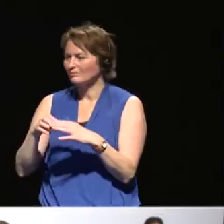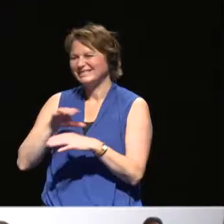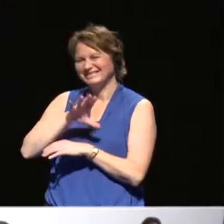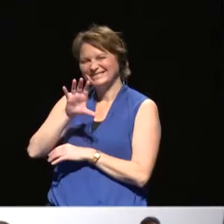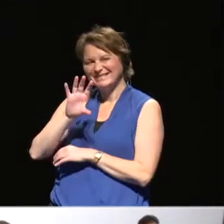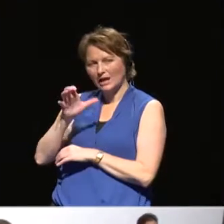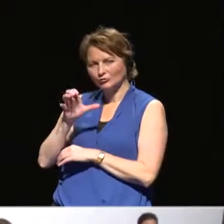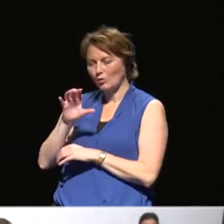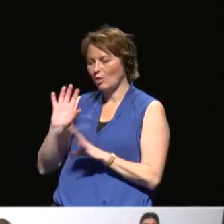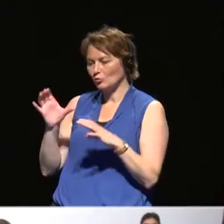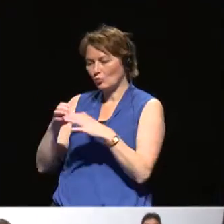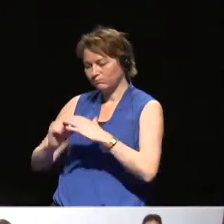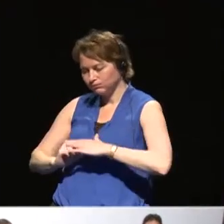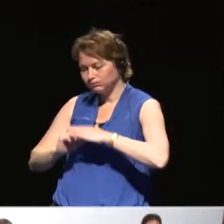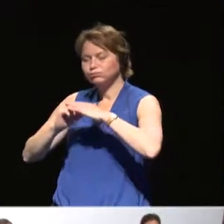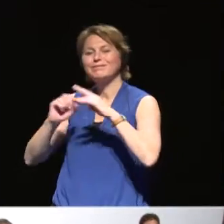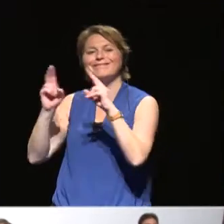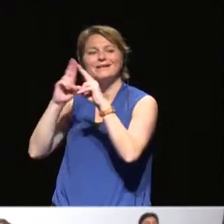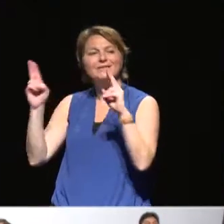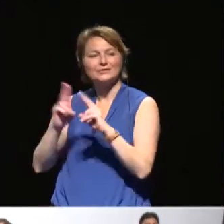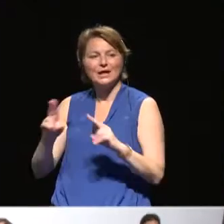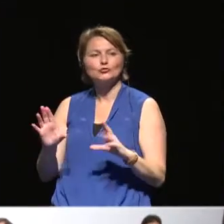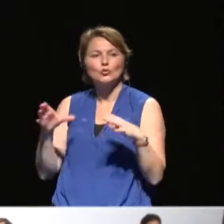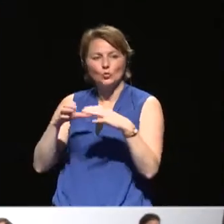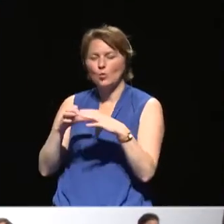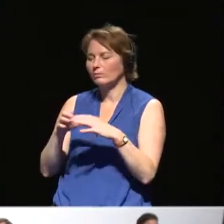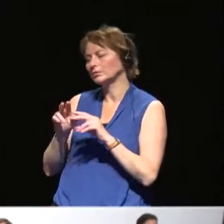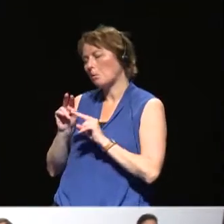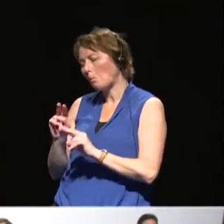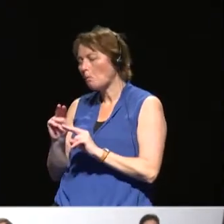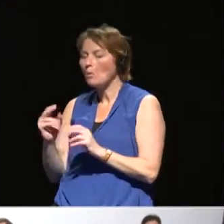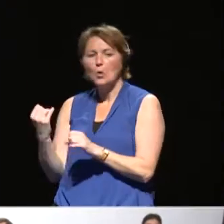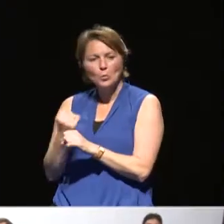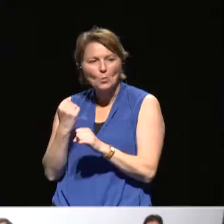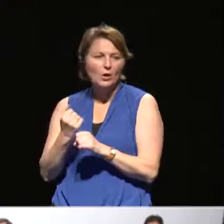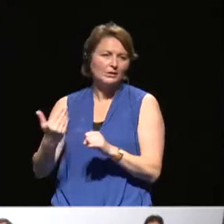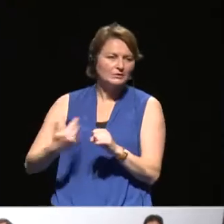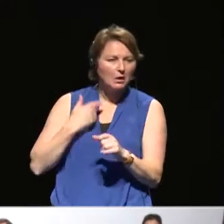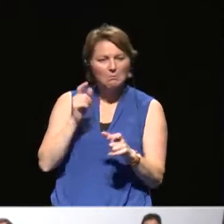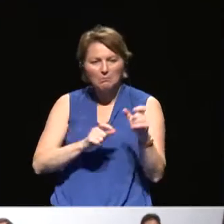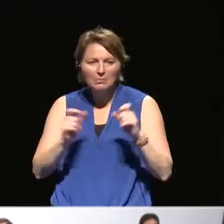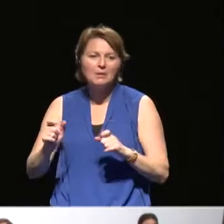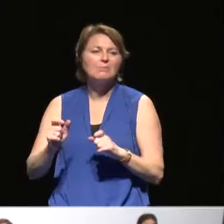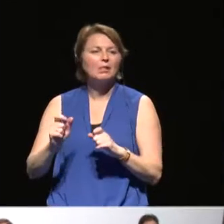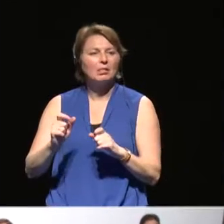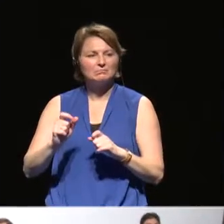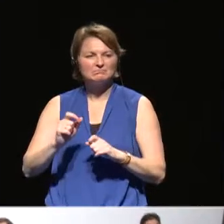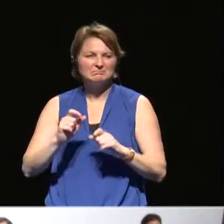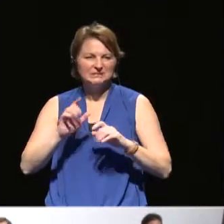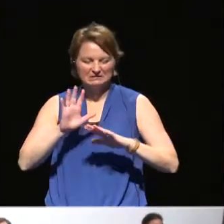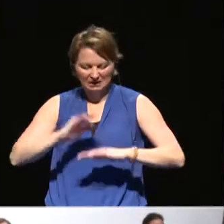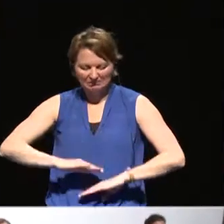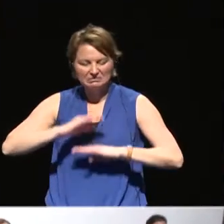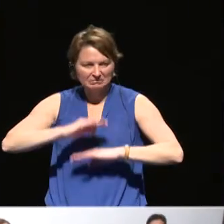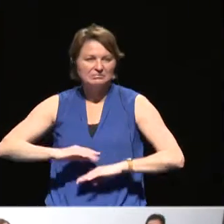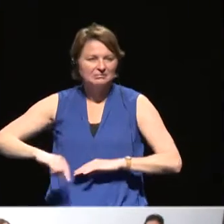supported by an international group also, working with young people and teenagers to give support for